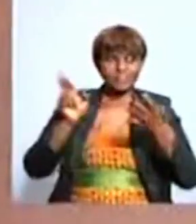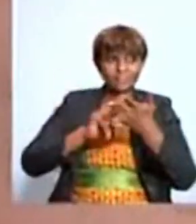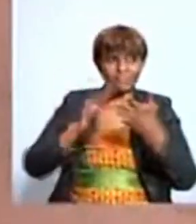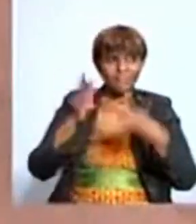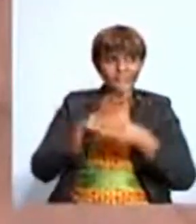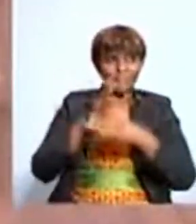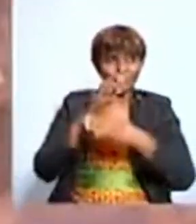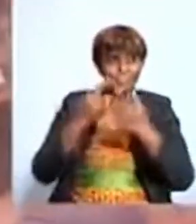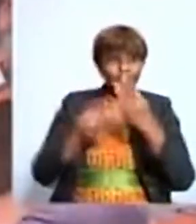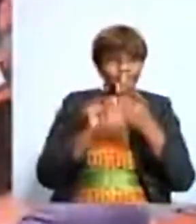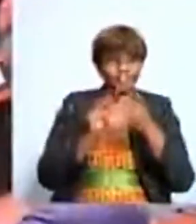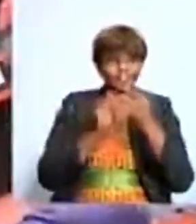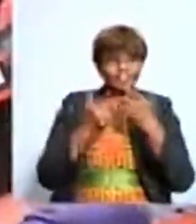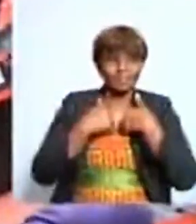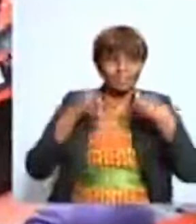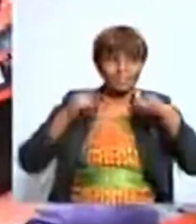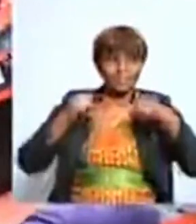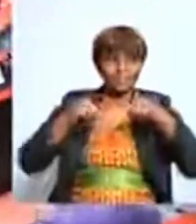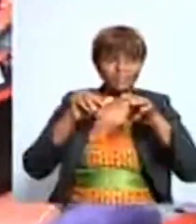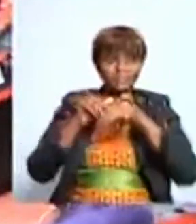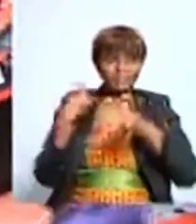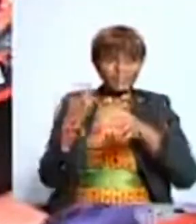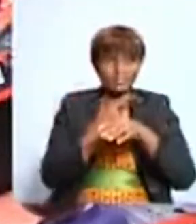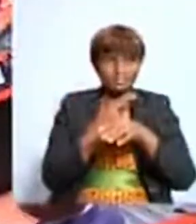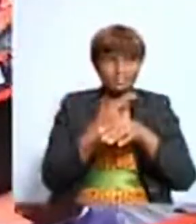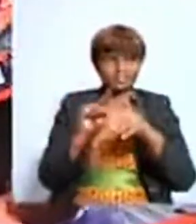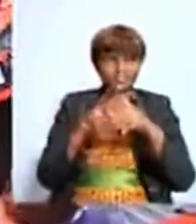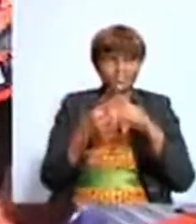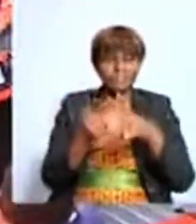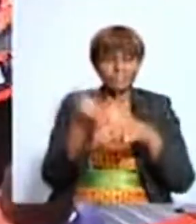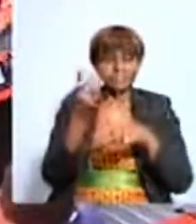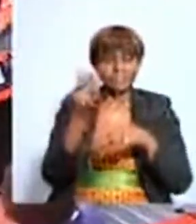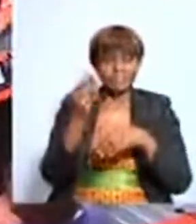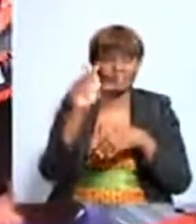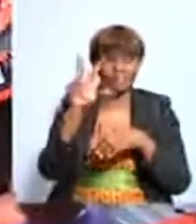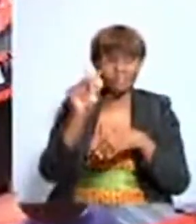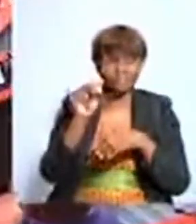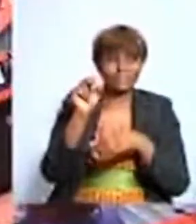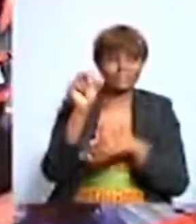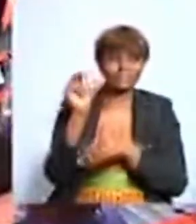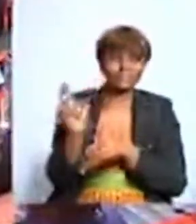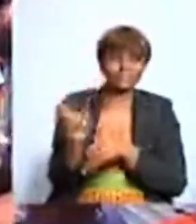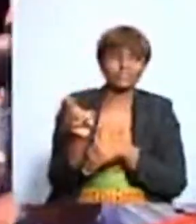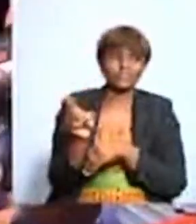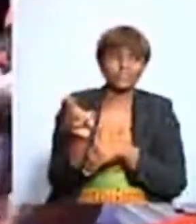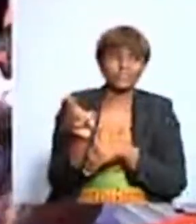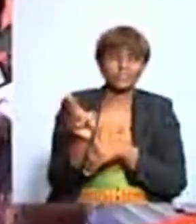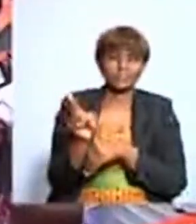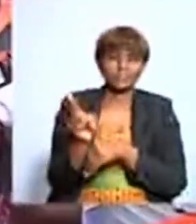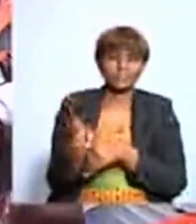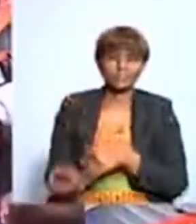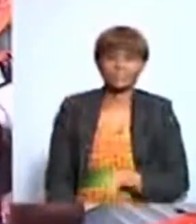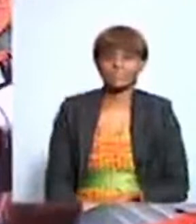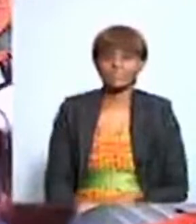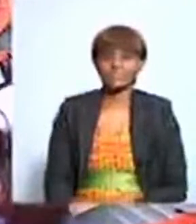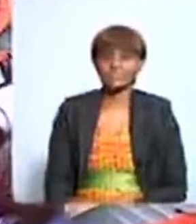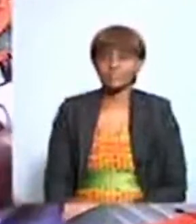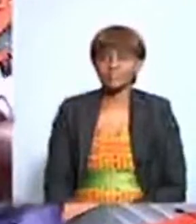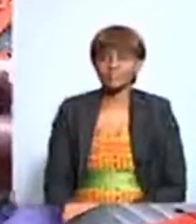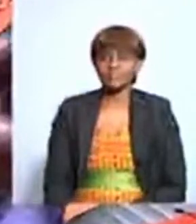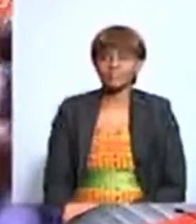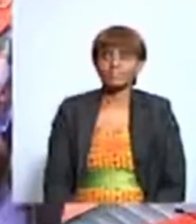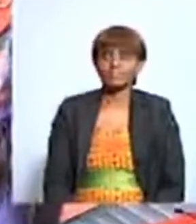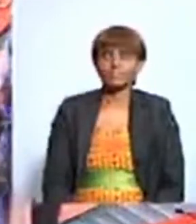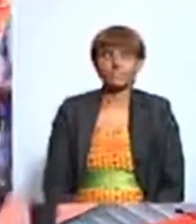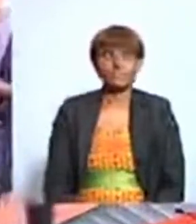been considered on the floor of the House starting at 14:30 hours. When business resumed at 14:30, Madam Speaker did